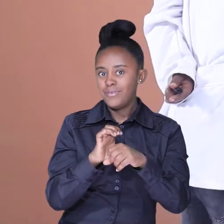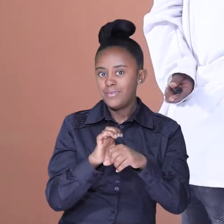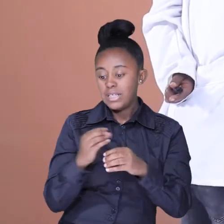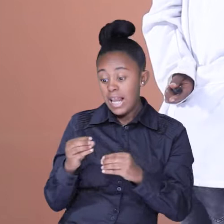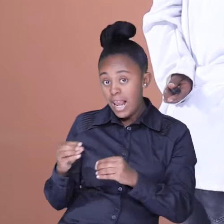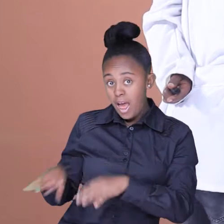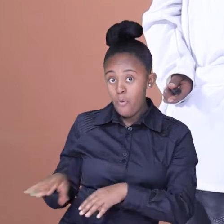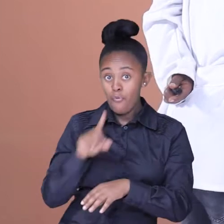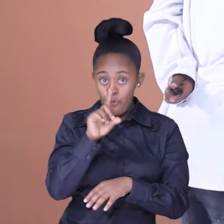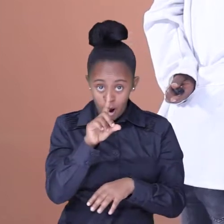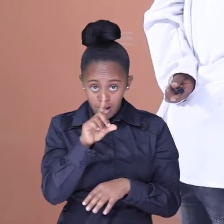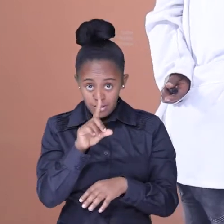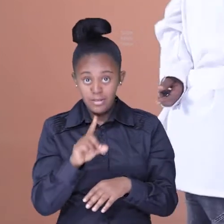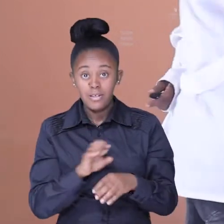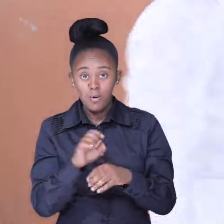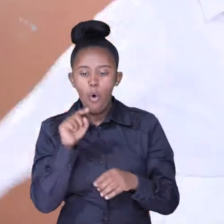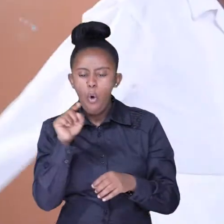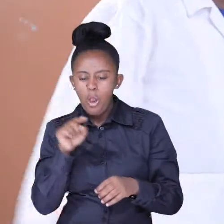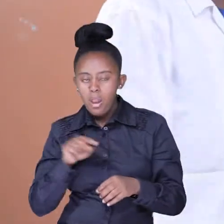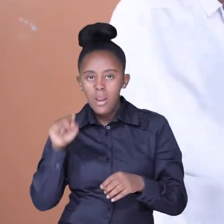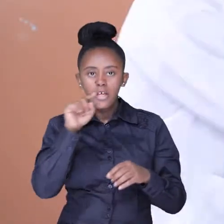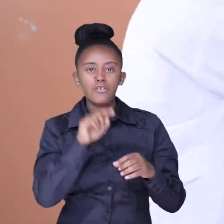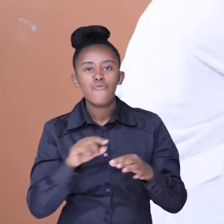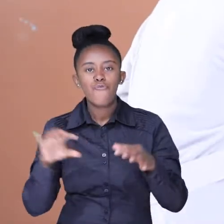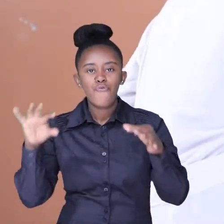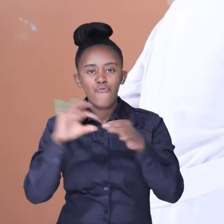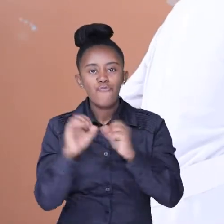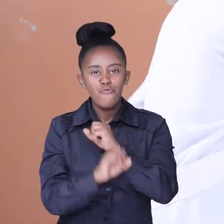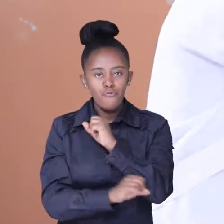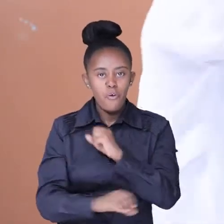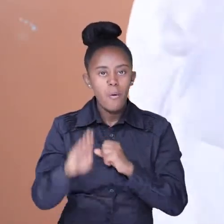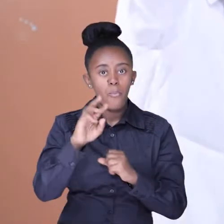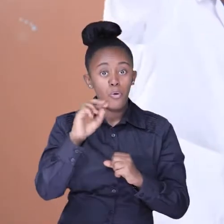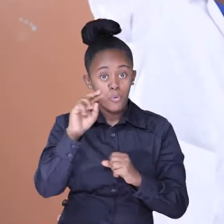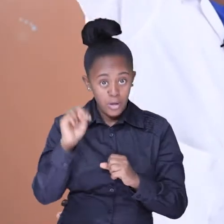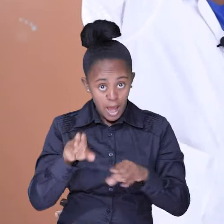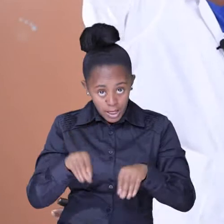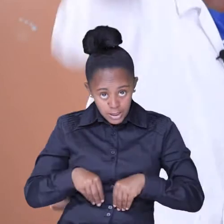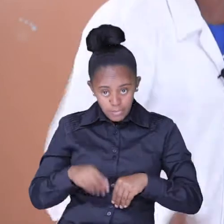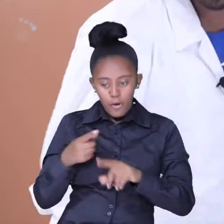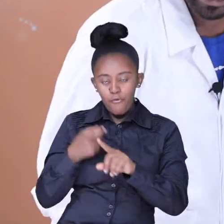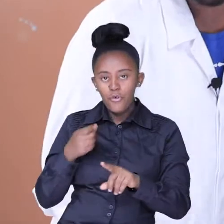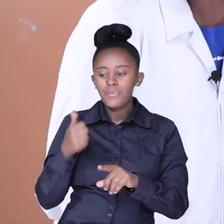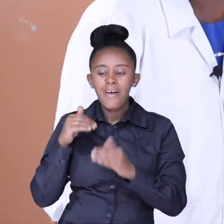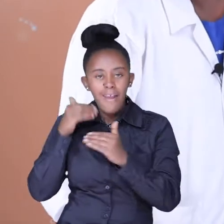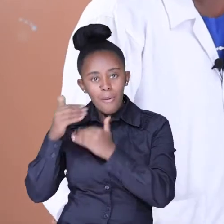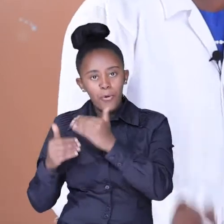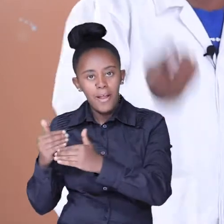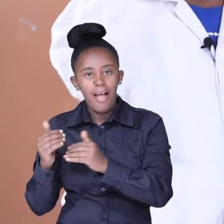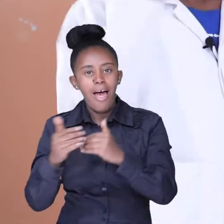lack of 1 electron, this hole is formed. So boron atom accepts 1 electron from the neighboring